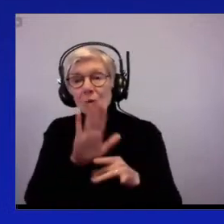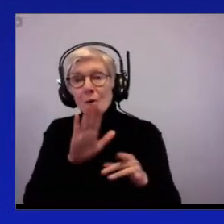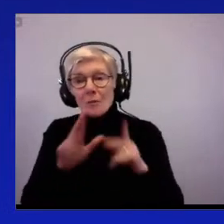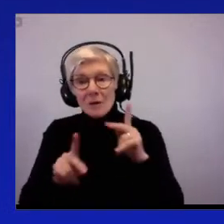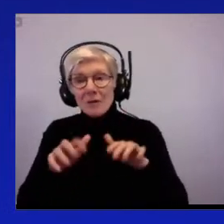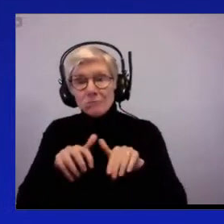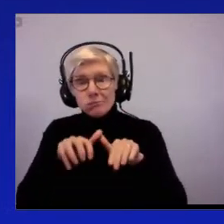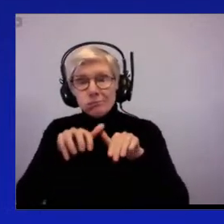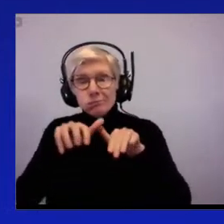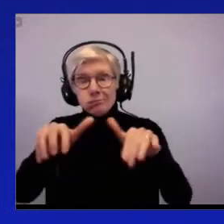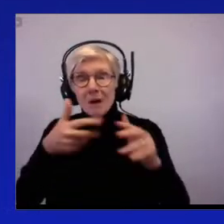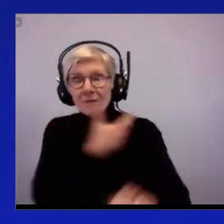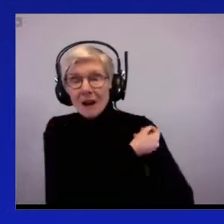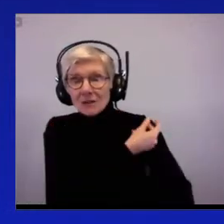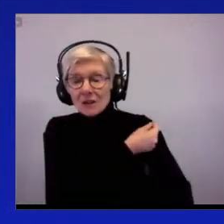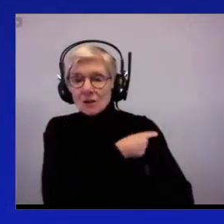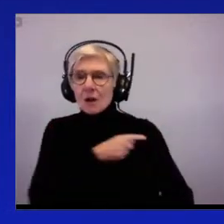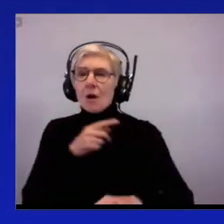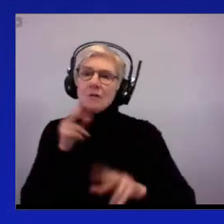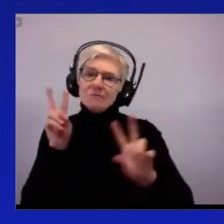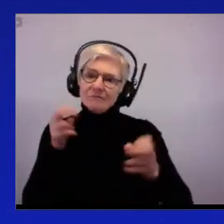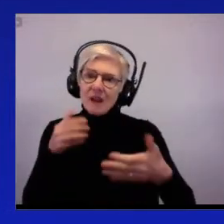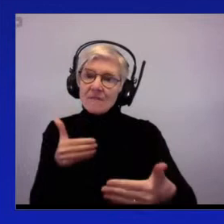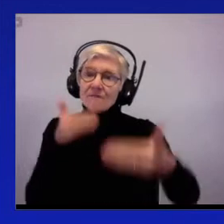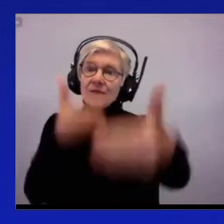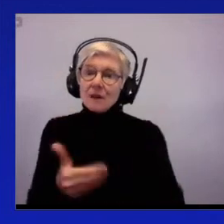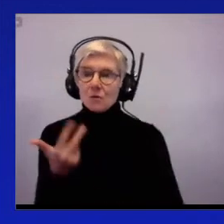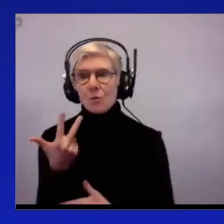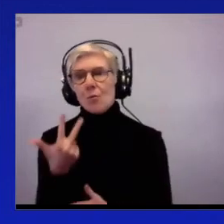mass vaccination programs.